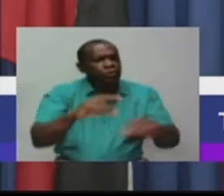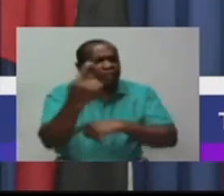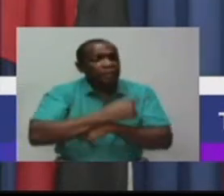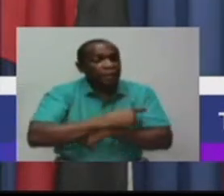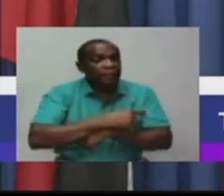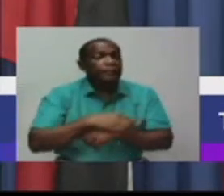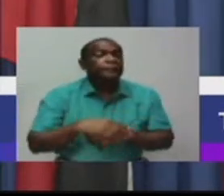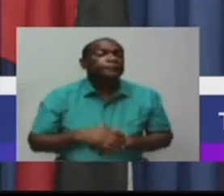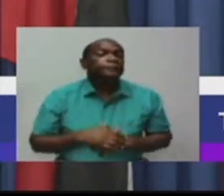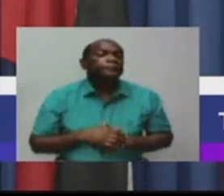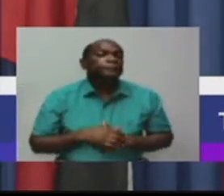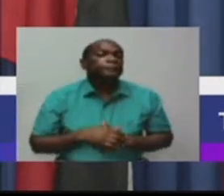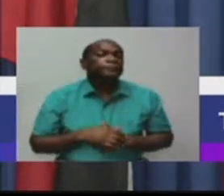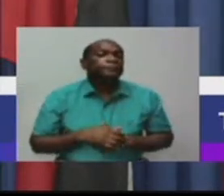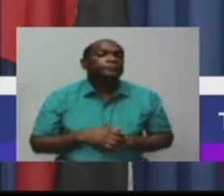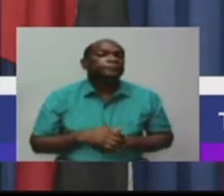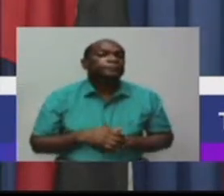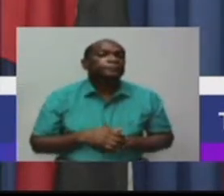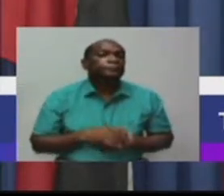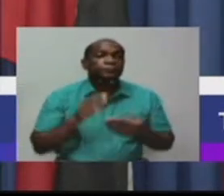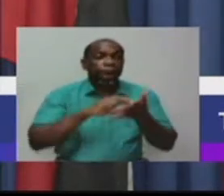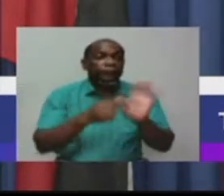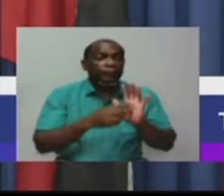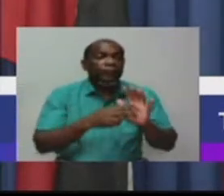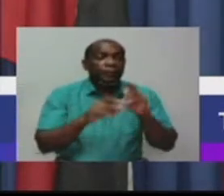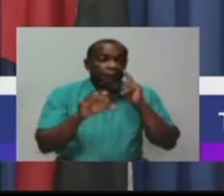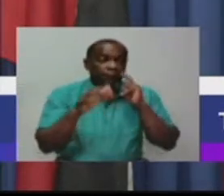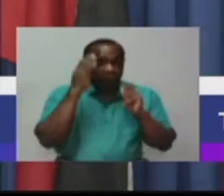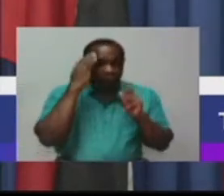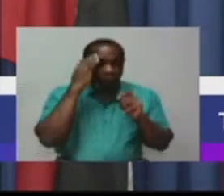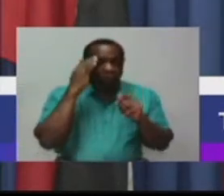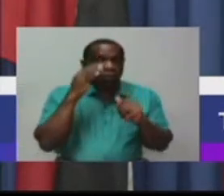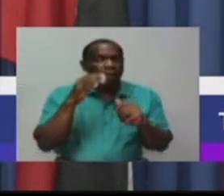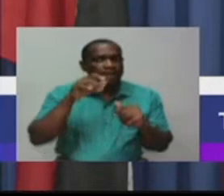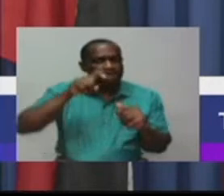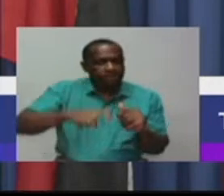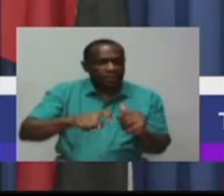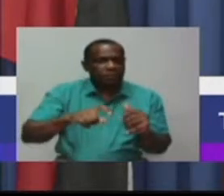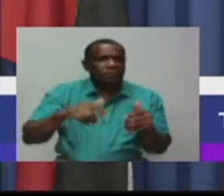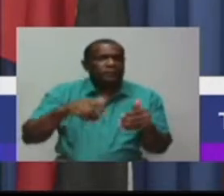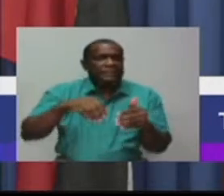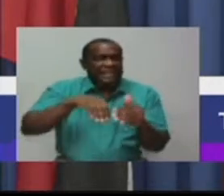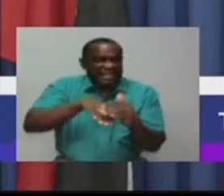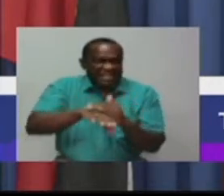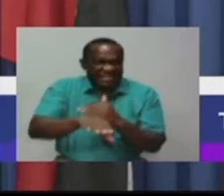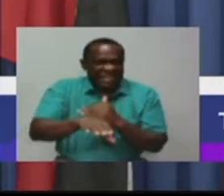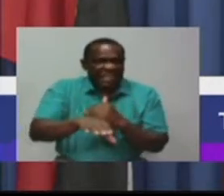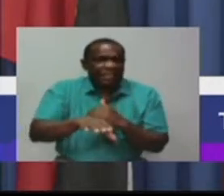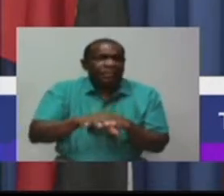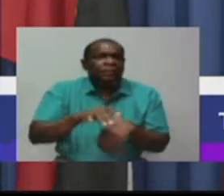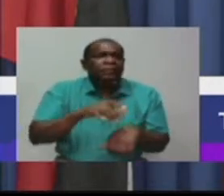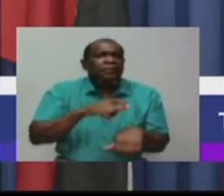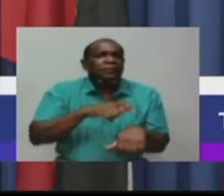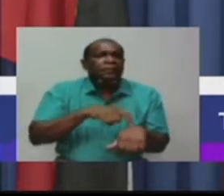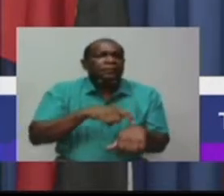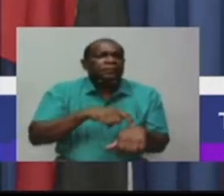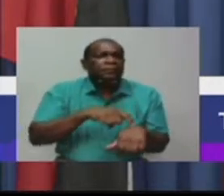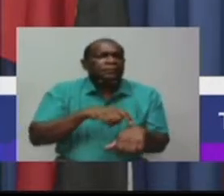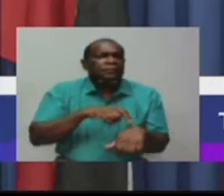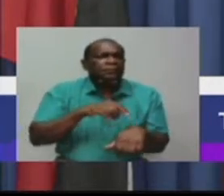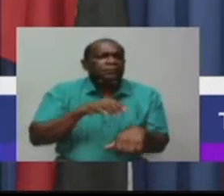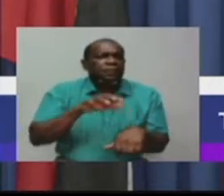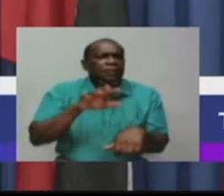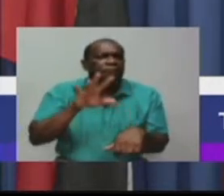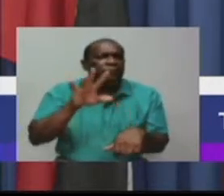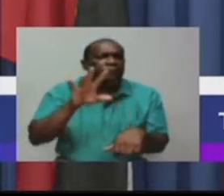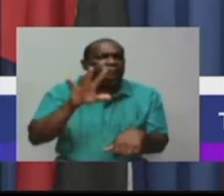anticipate and so on, you have to start getting ready to be inside from 7 o'clock, including traveling home, including getting in and